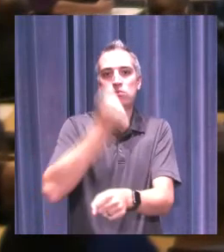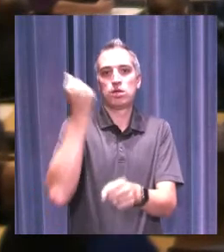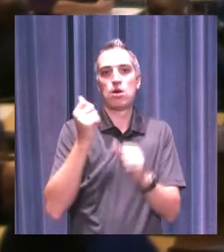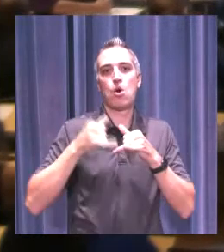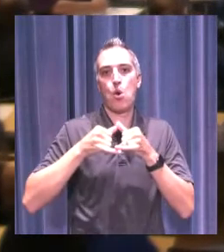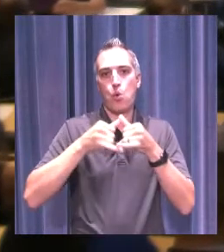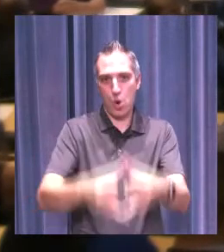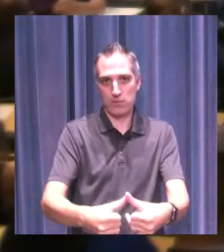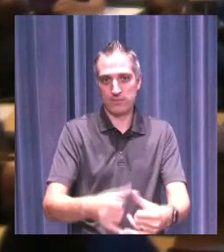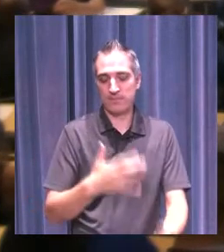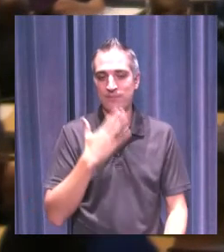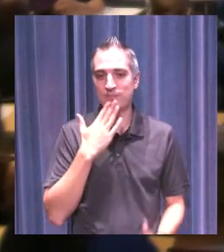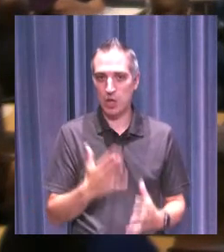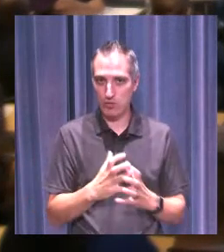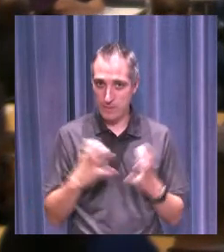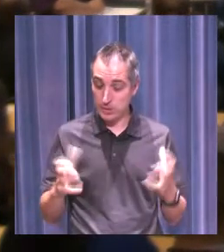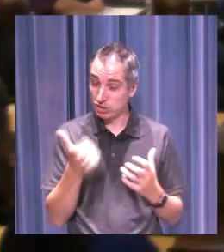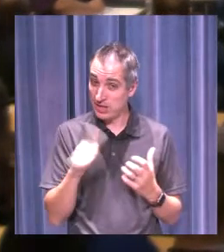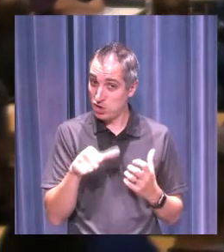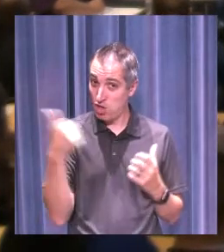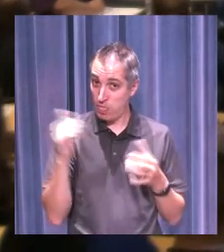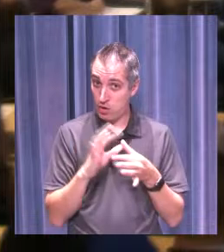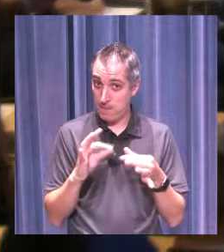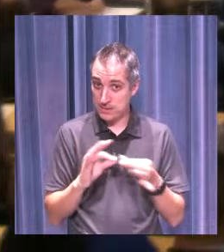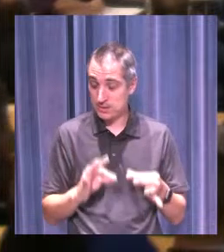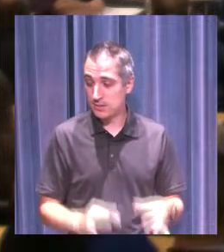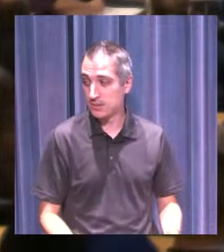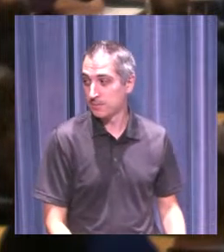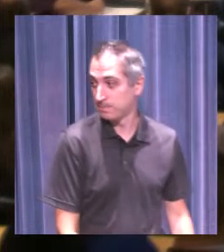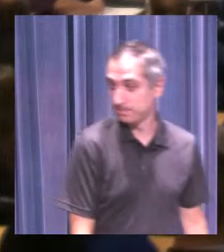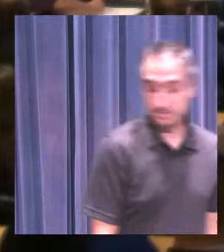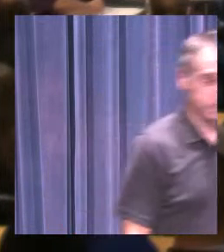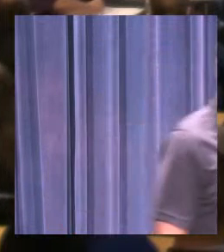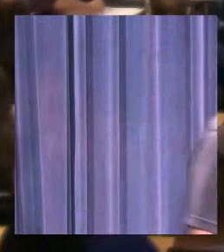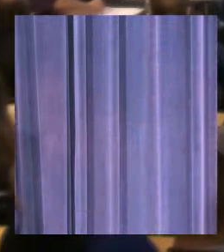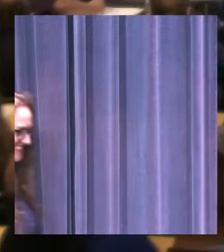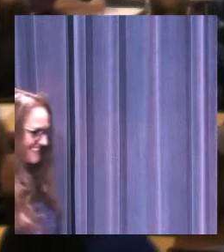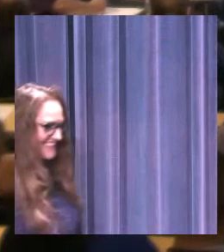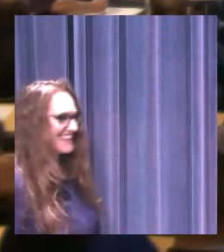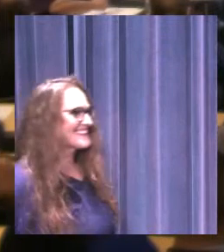Thank you very much. Are there any other comments? Yes, Mr. Chair.